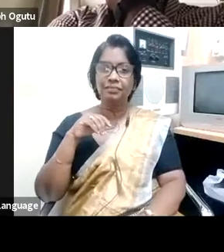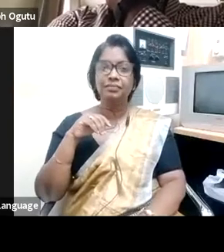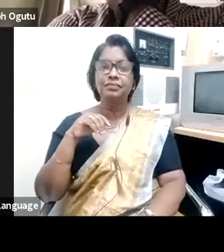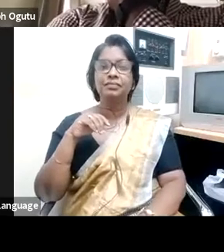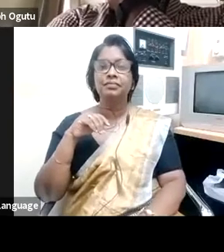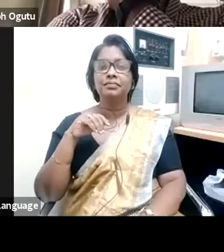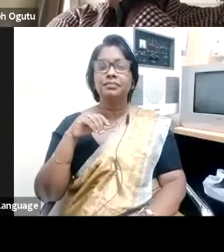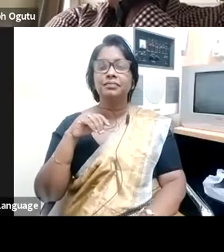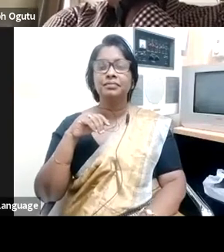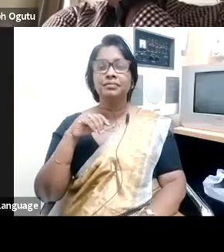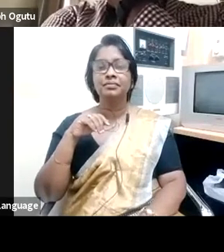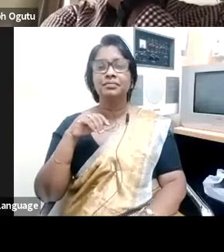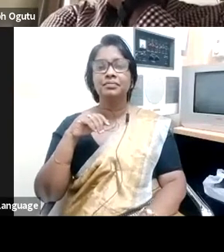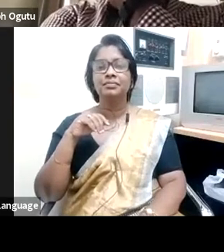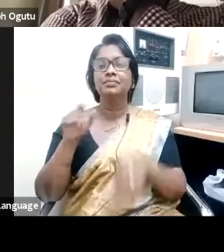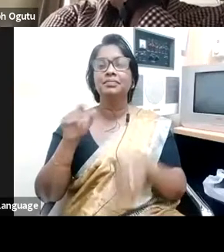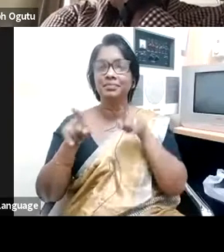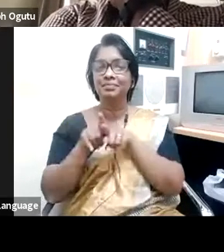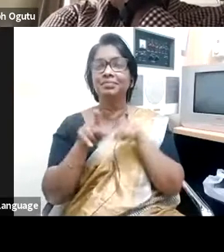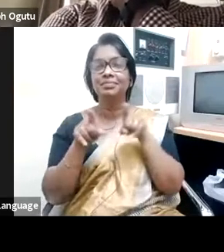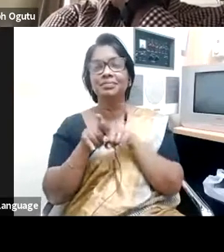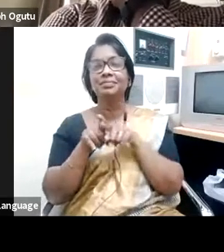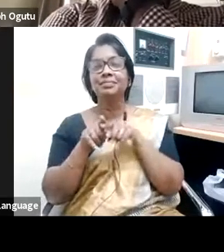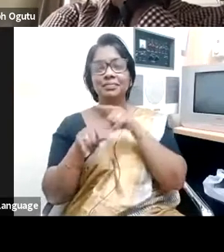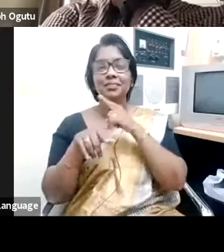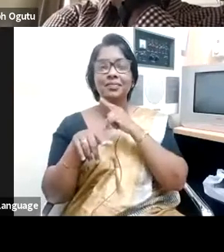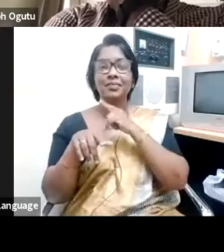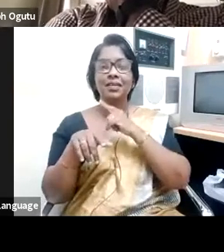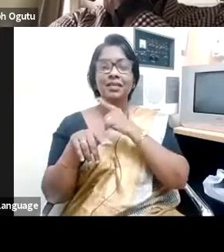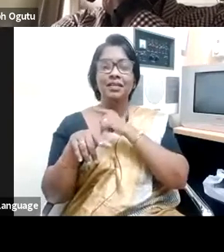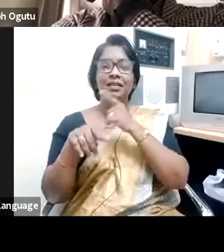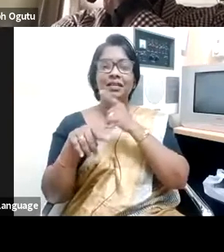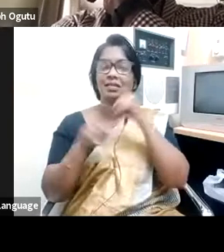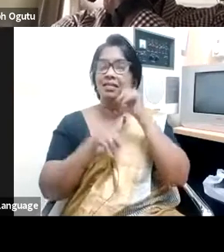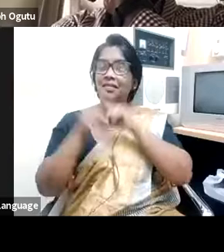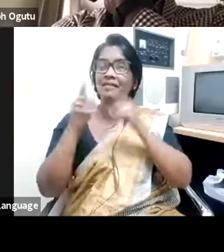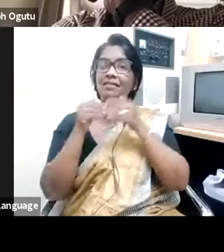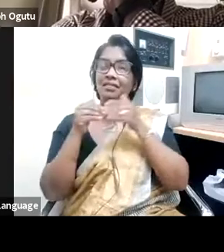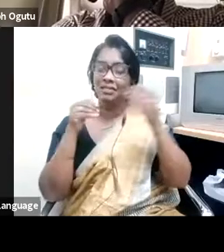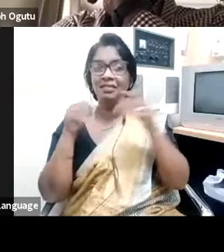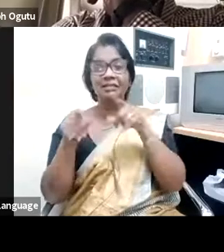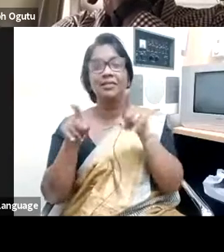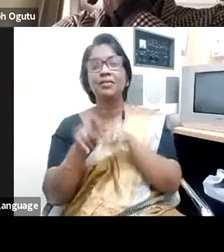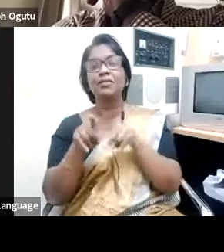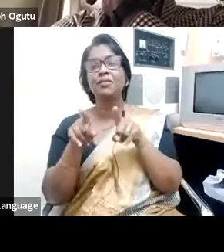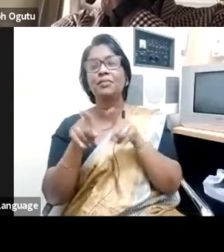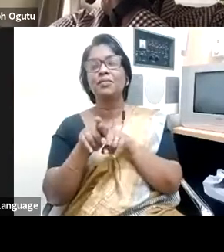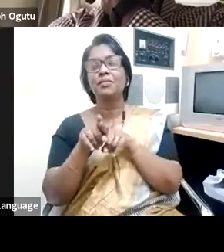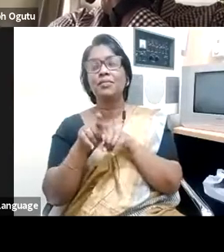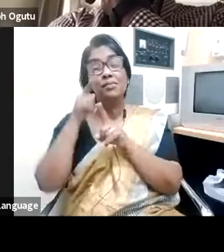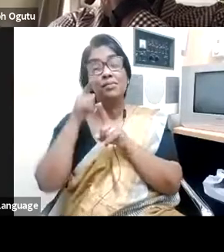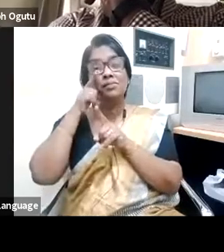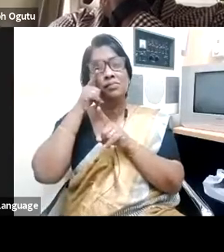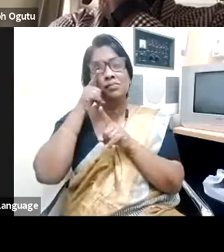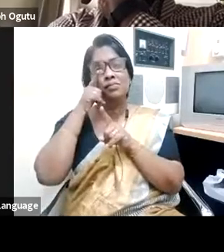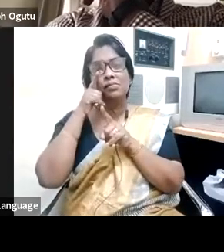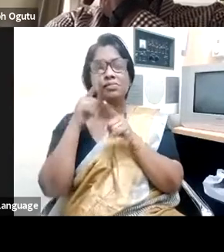an hour on that gaps point itself to discuss, I would say, there's so much. Joe, for your final